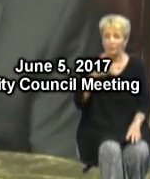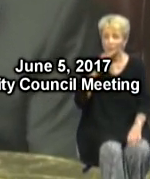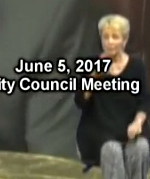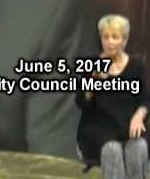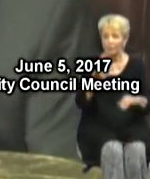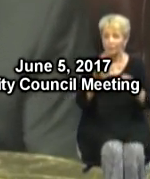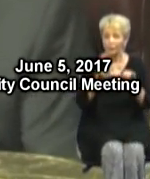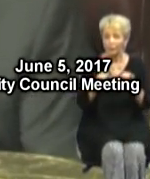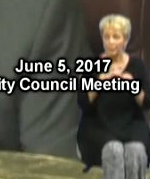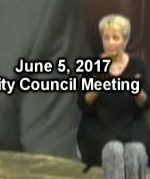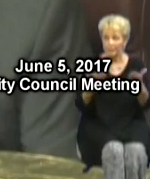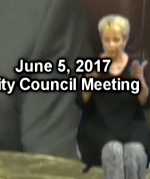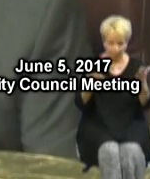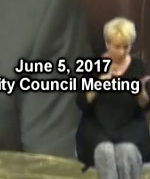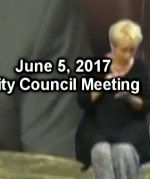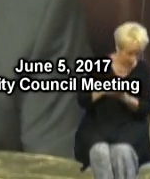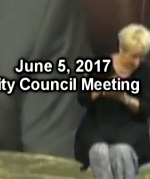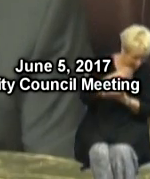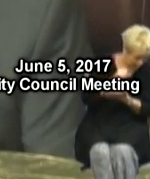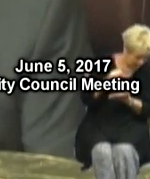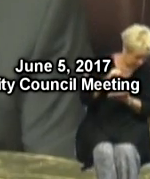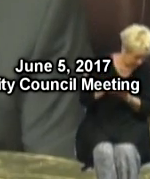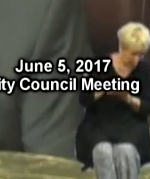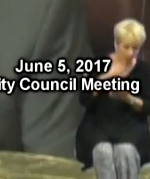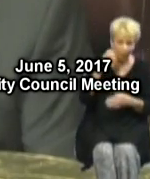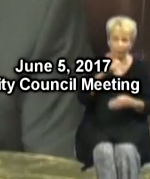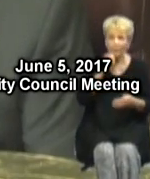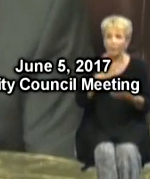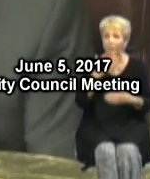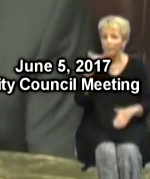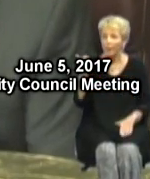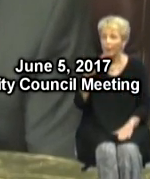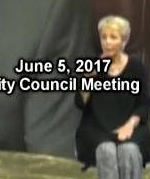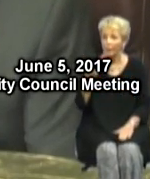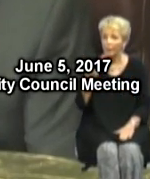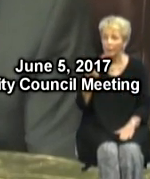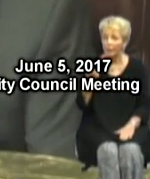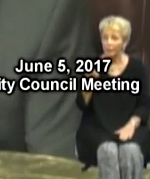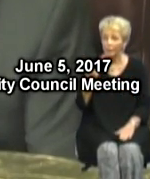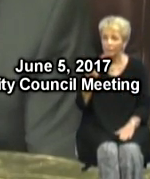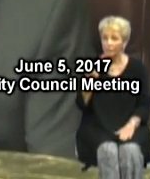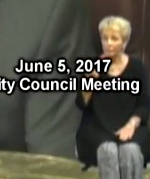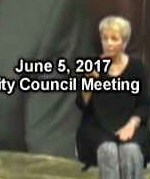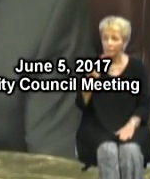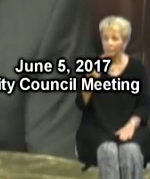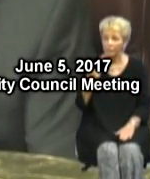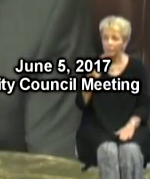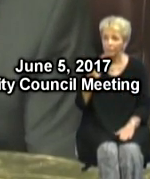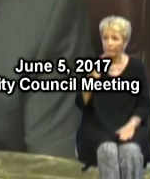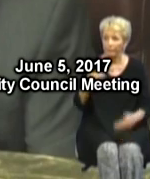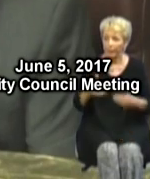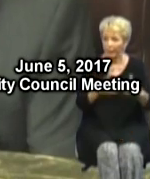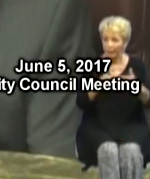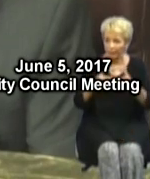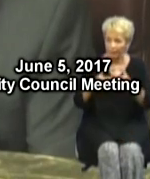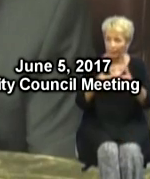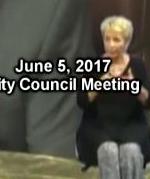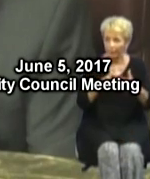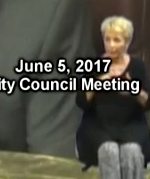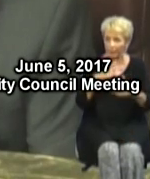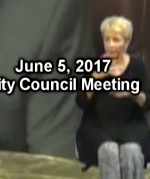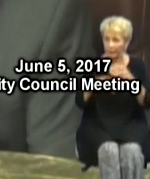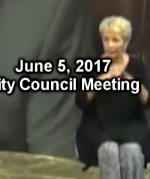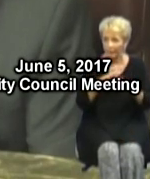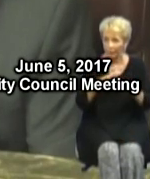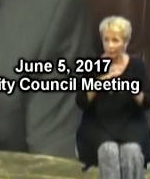engineering suggestion here is that it would be better, given the neighborhood and given the nature of the